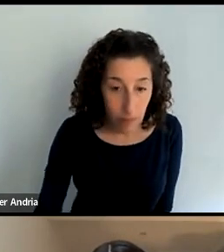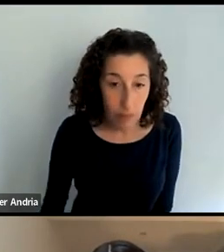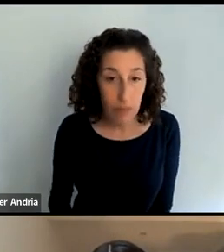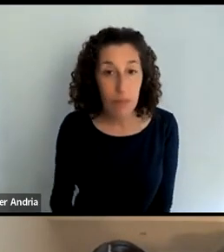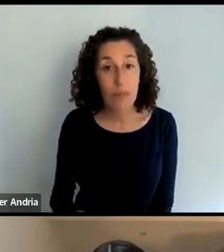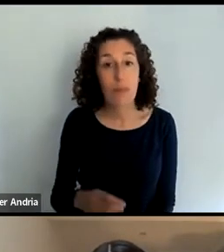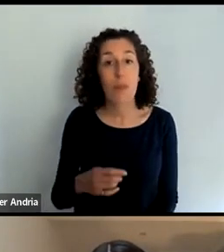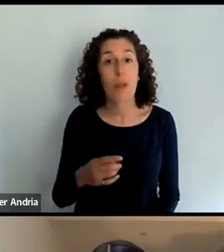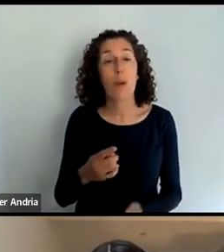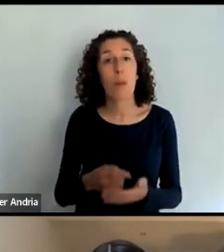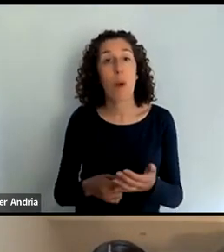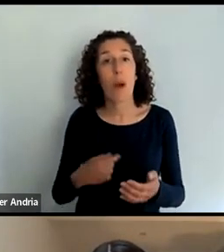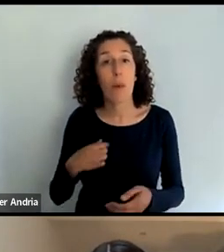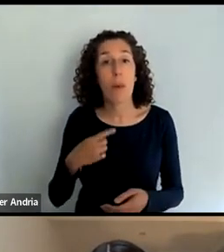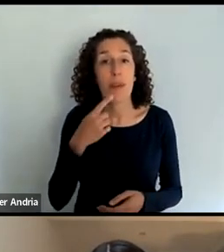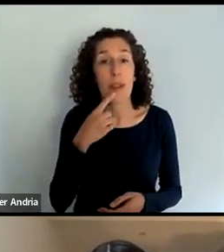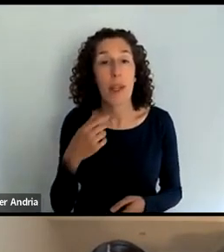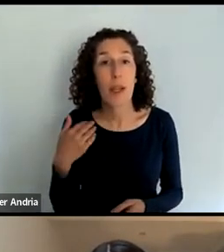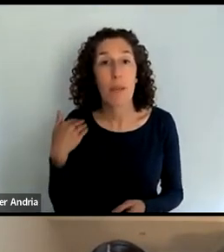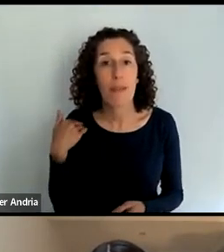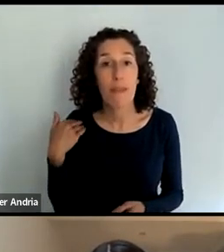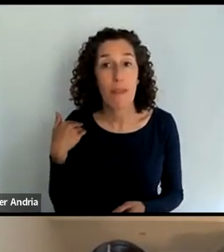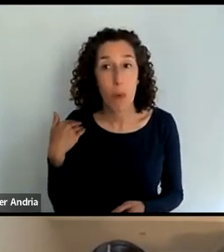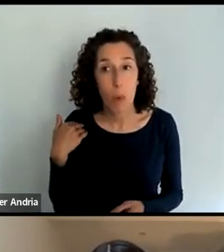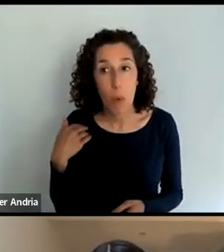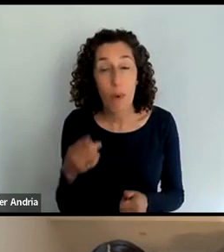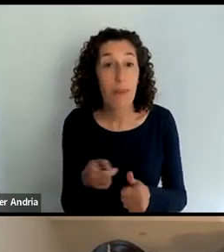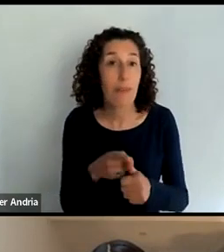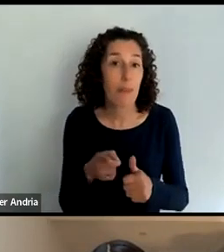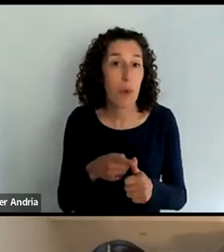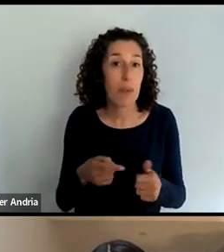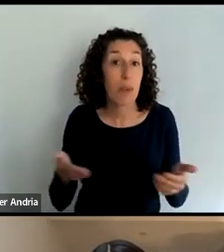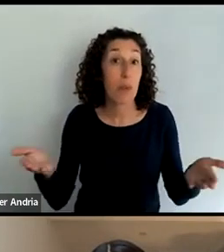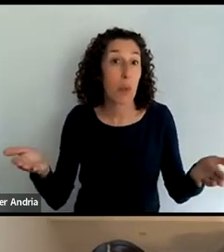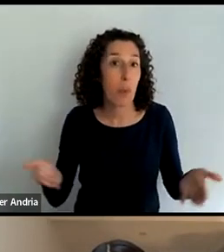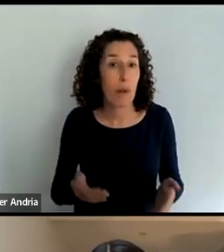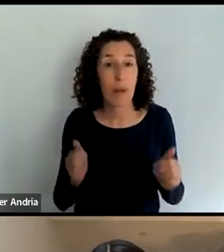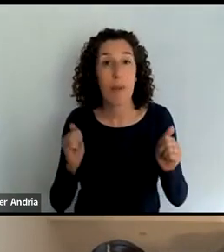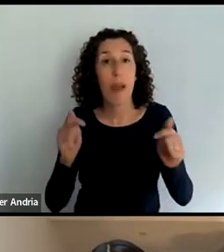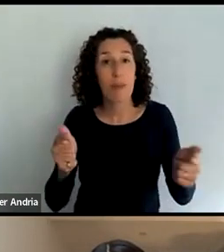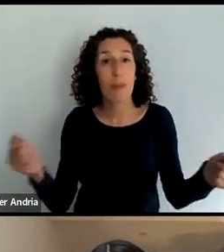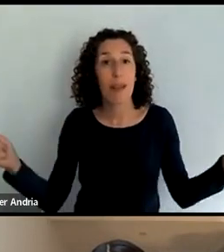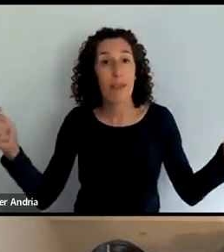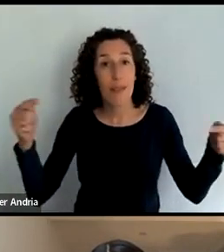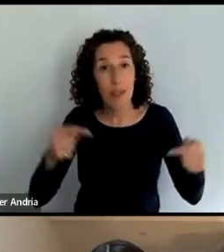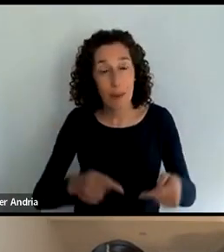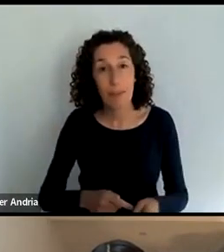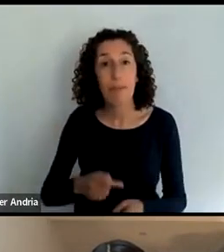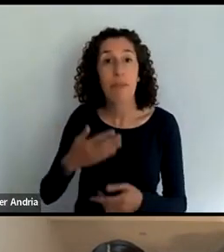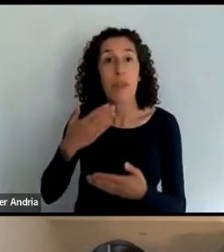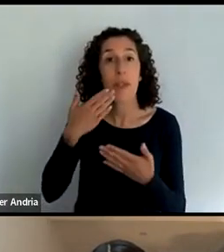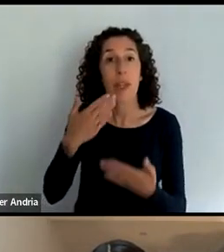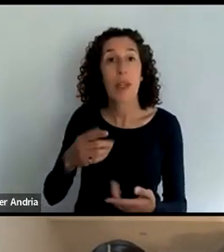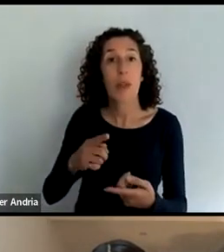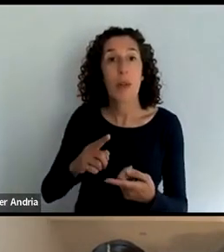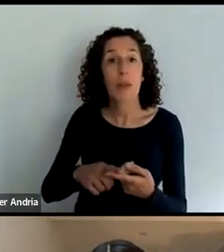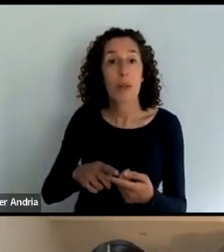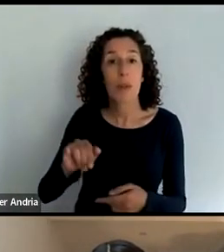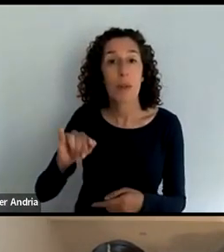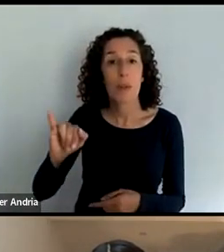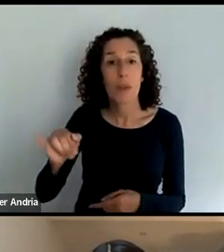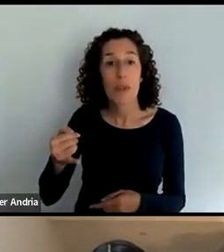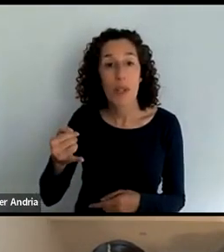said before was unpaid the last day. Wanted to welcome everybody here and say thank you to Jay-Z